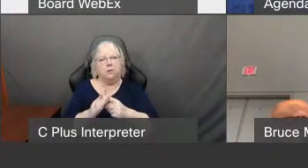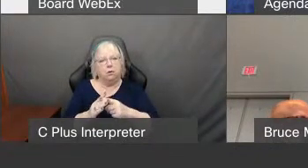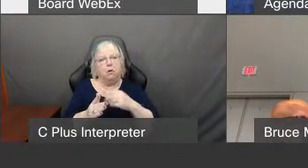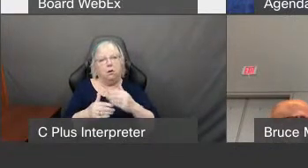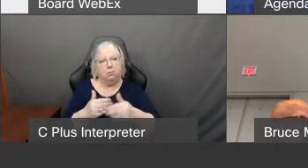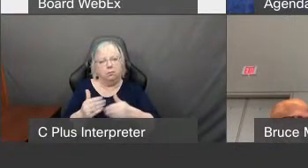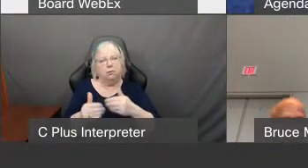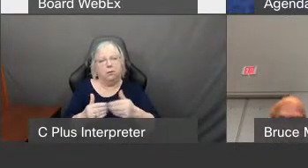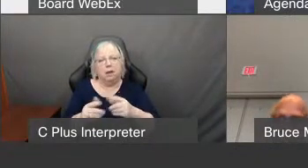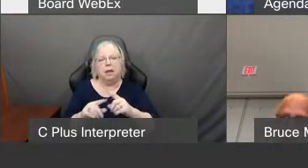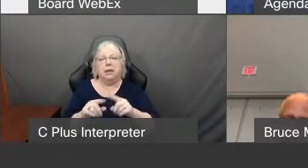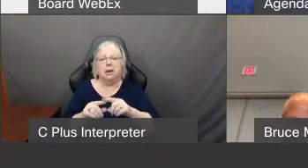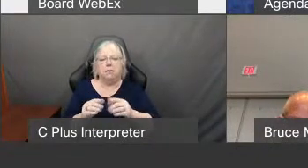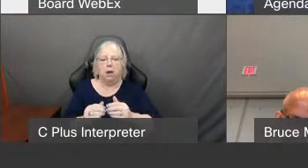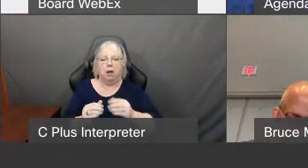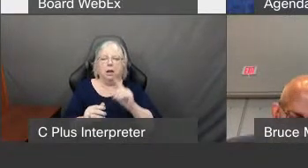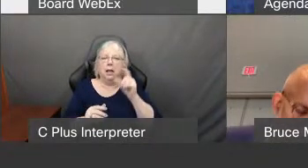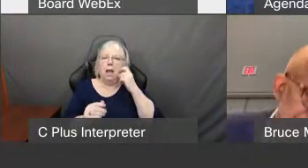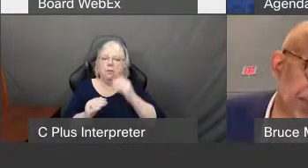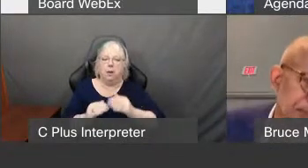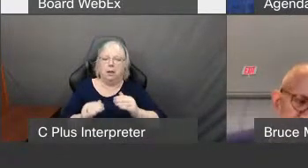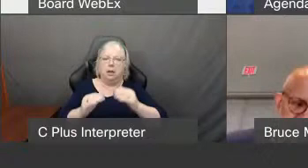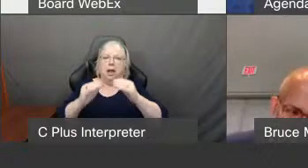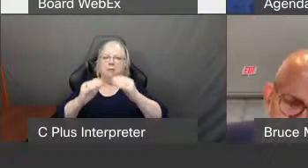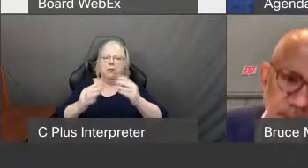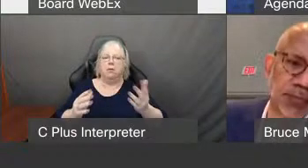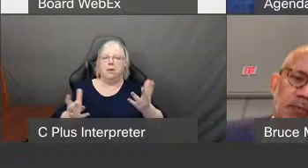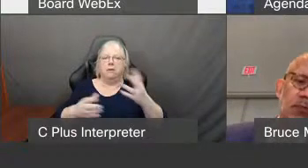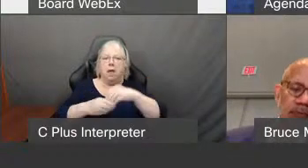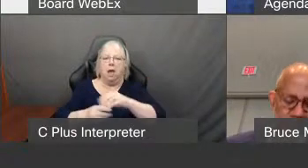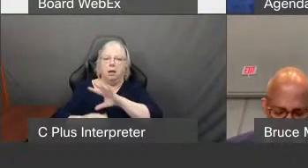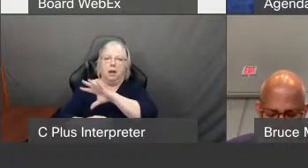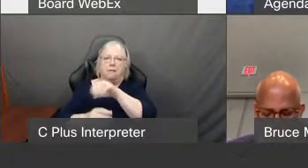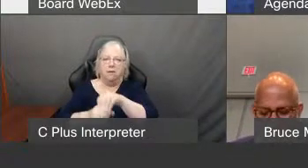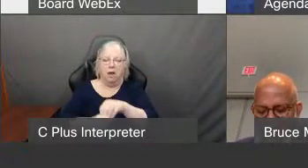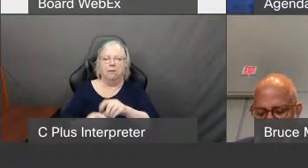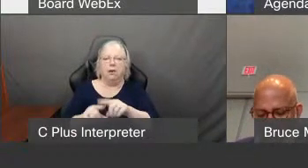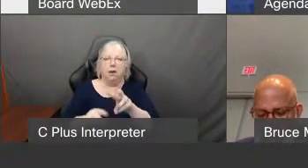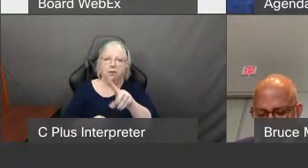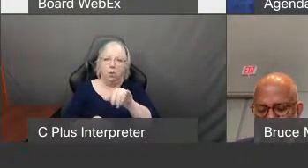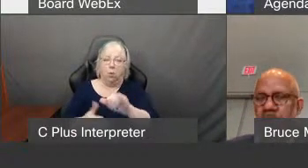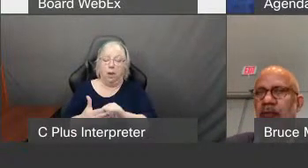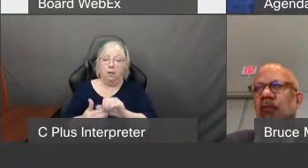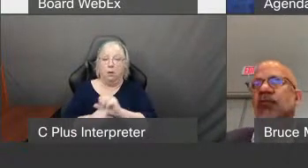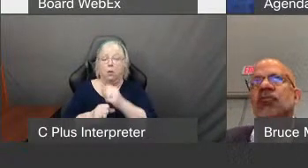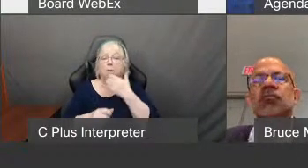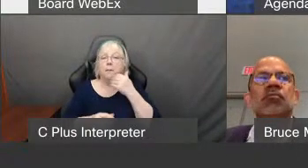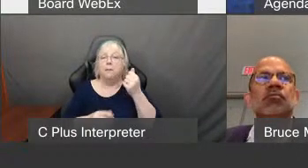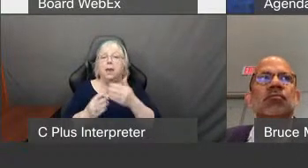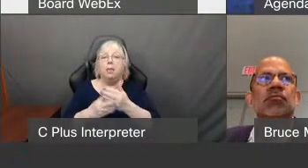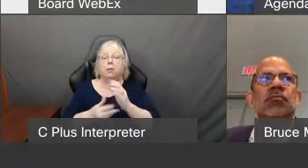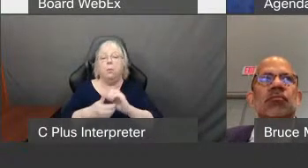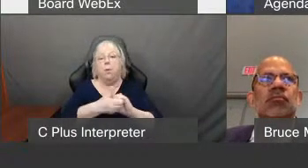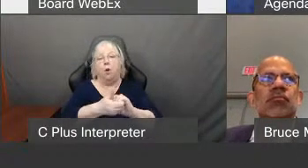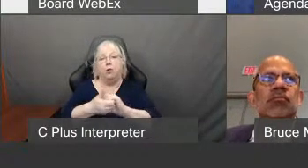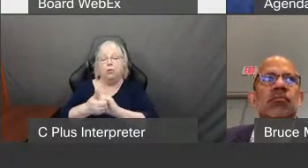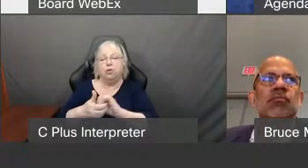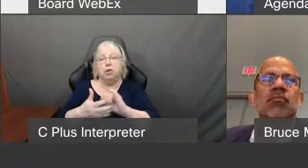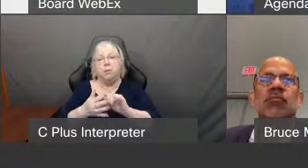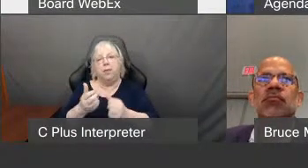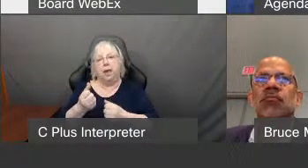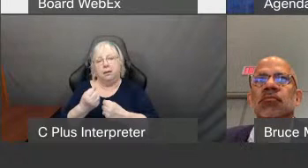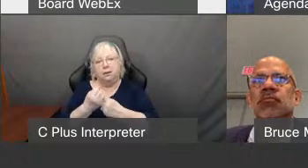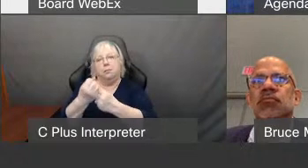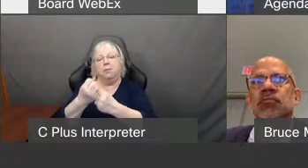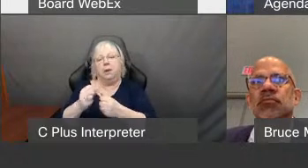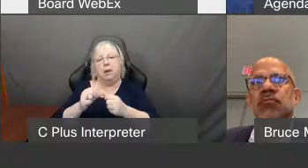of government have engaged in different ways. And when it works really well, it's through a partnership that's sustained and ongoing, and it means